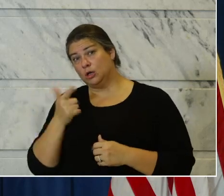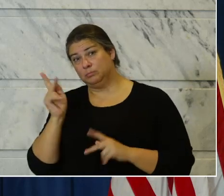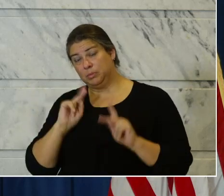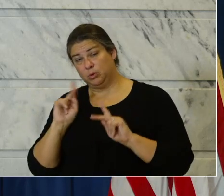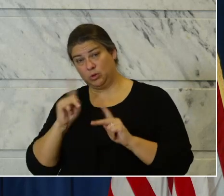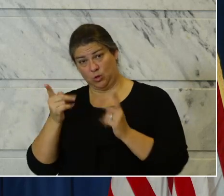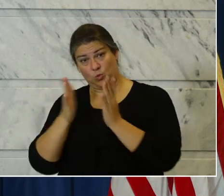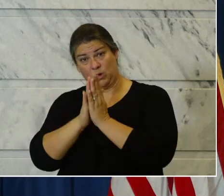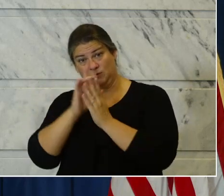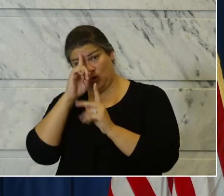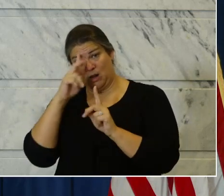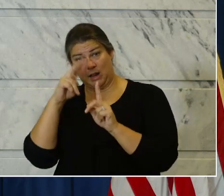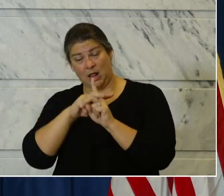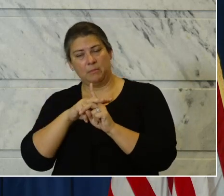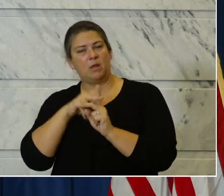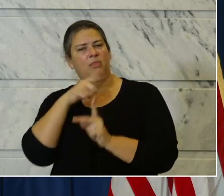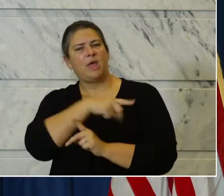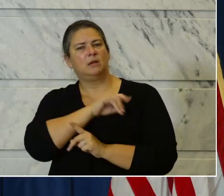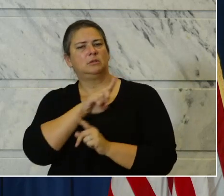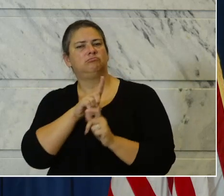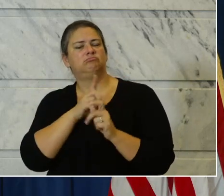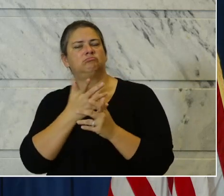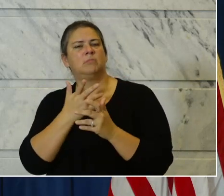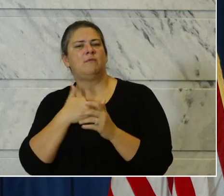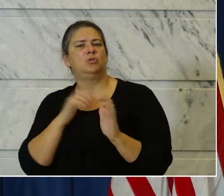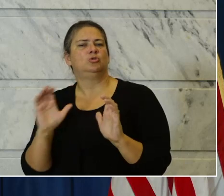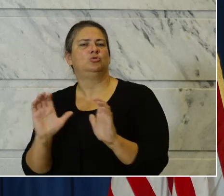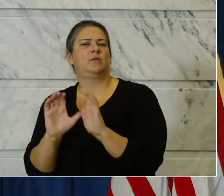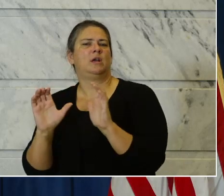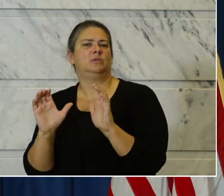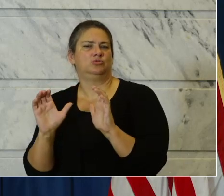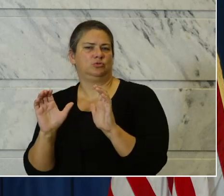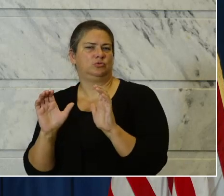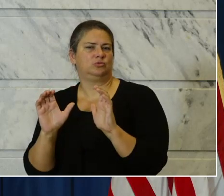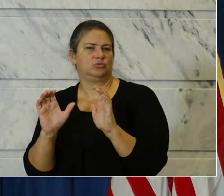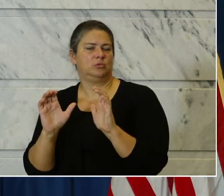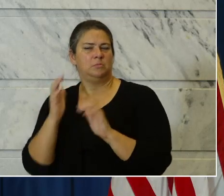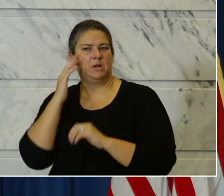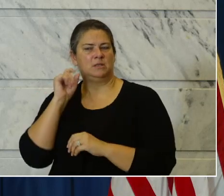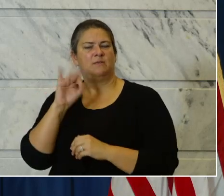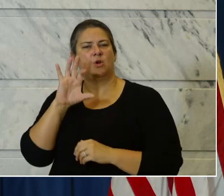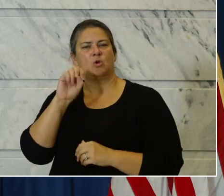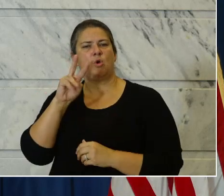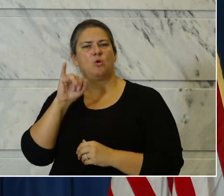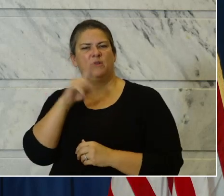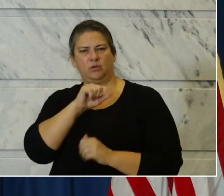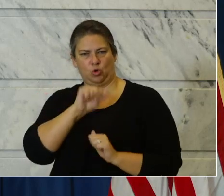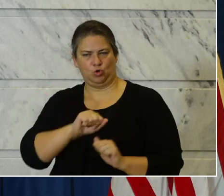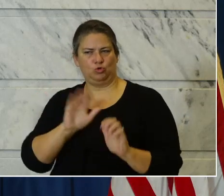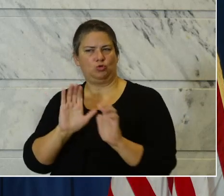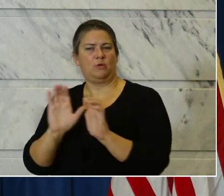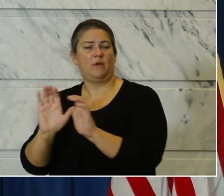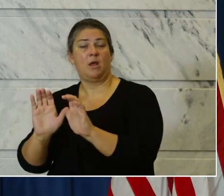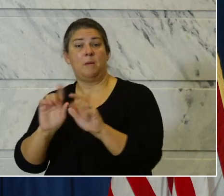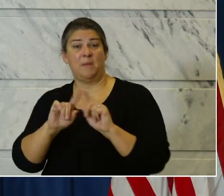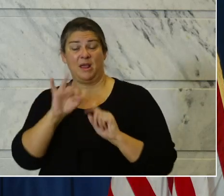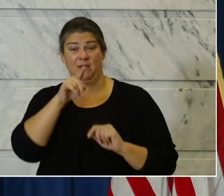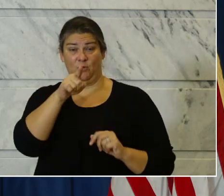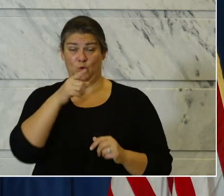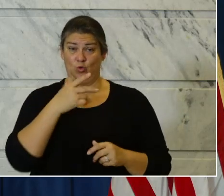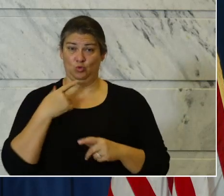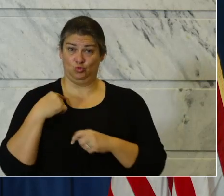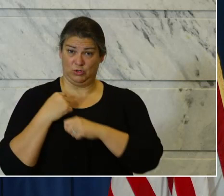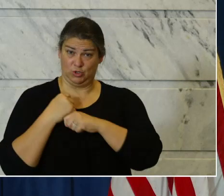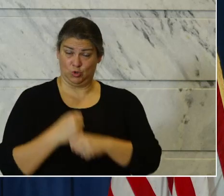have been able to provide a certification regarding being out of work because of COVID. Now, if you are a traditional UI claimant, if